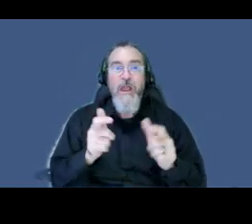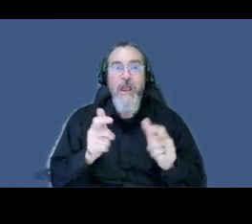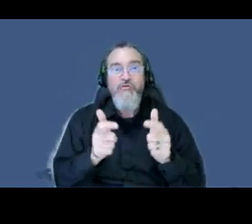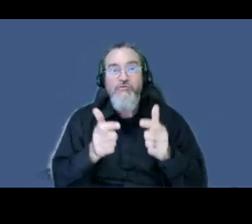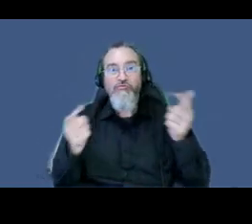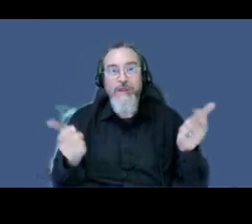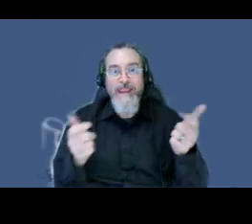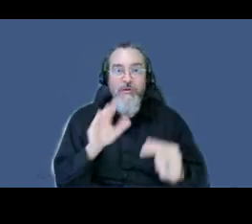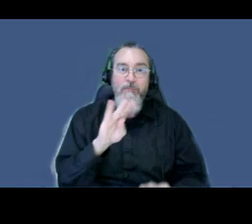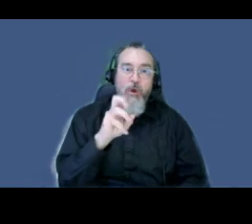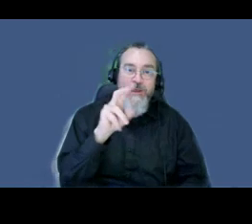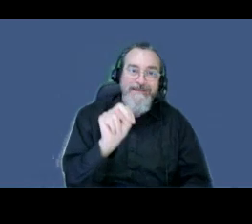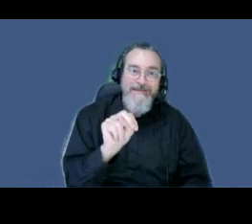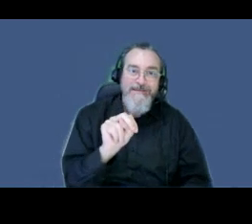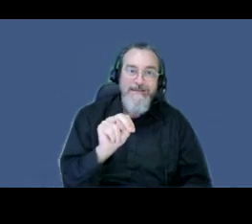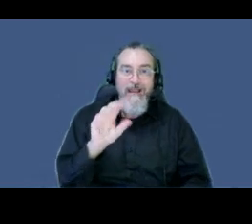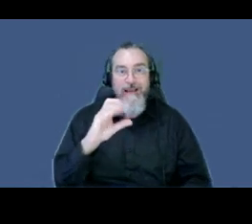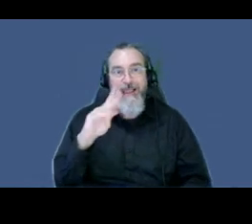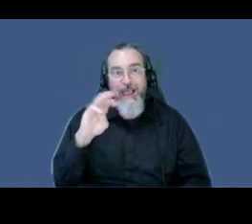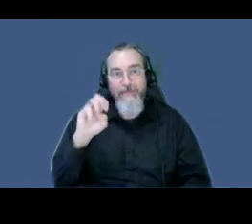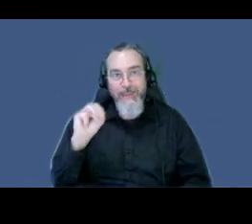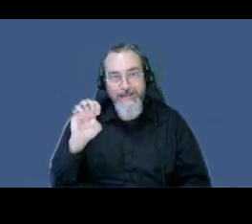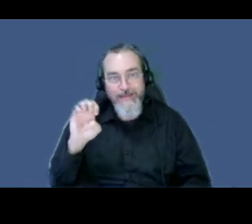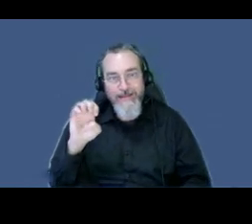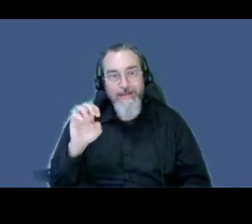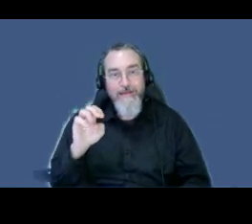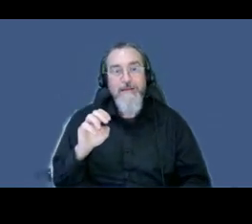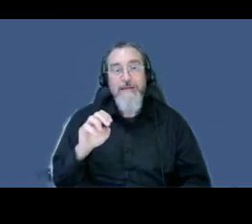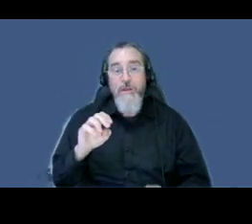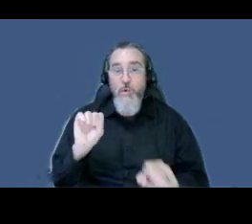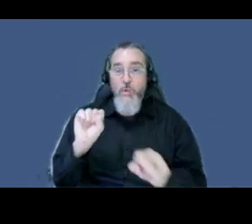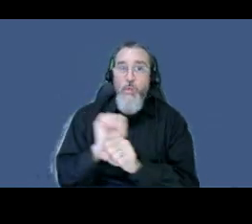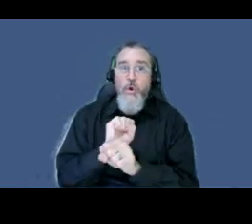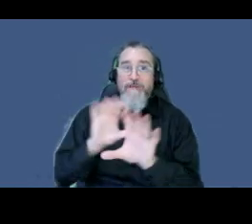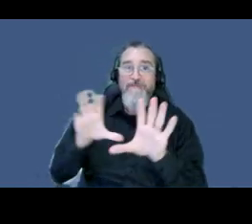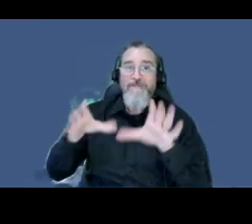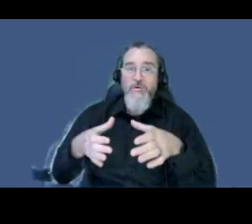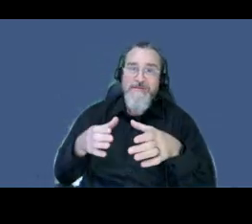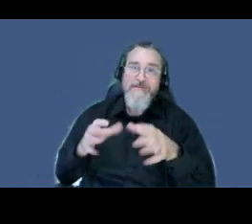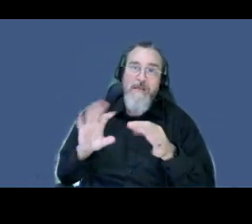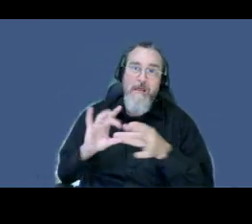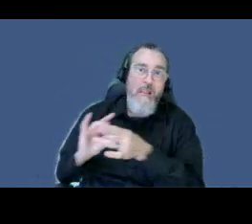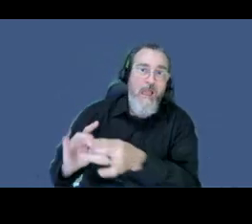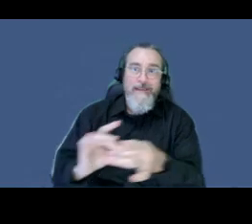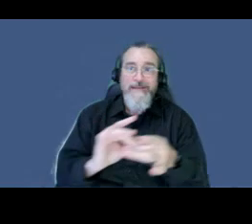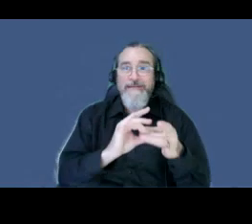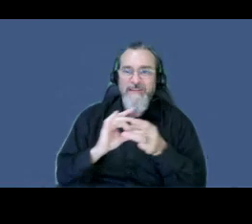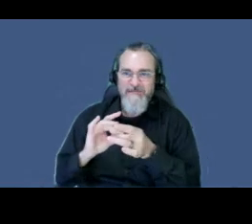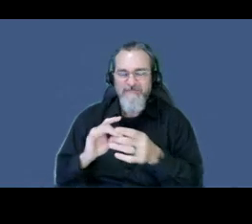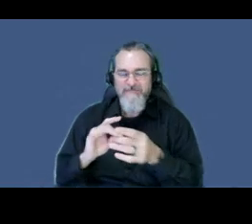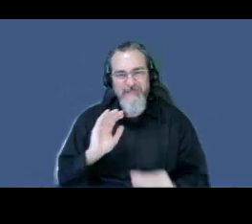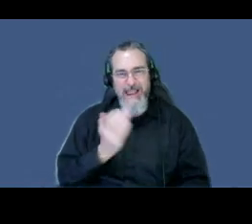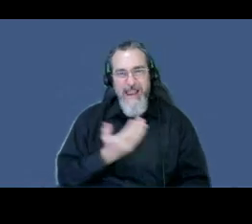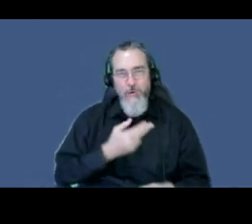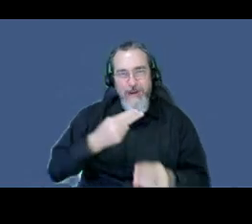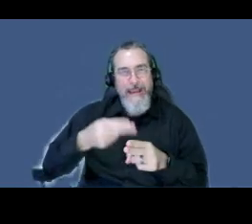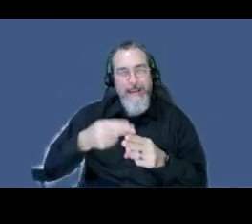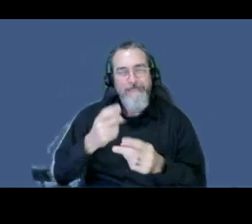Coastal Resilience Workforce Alliance. We slightly changed the name to better represent the work that we will